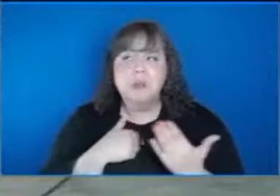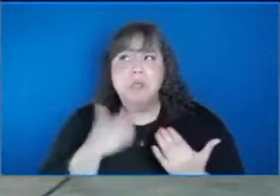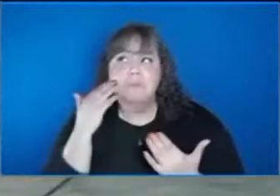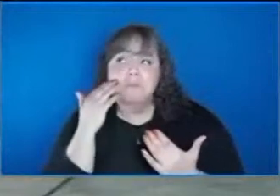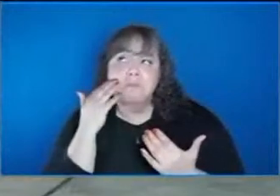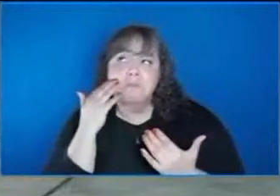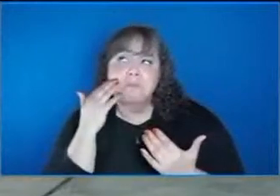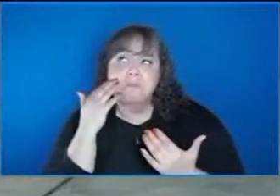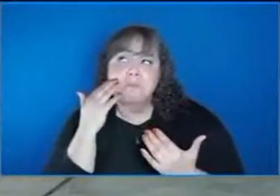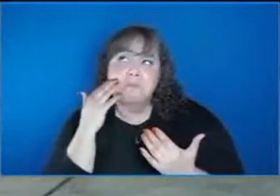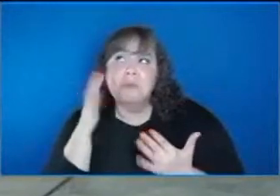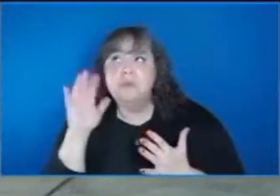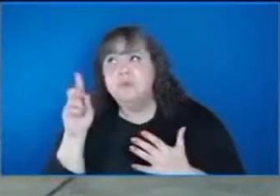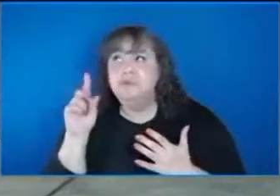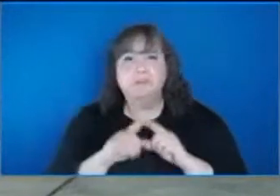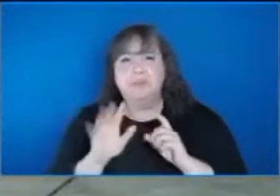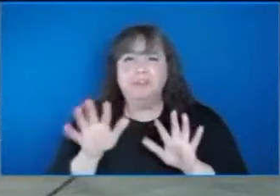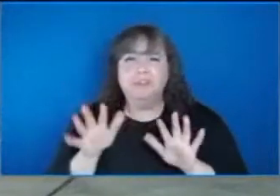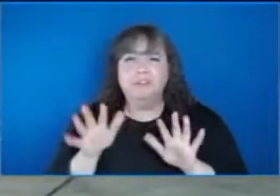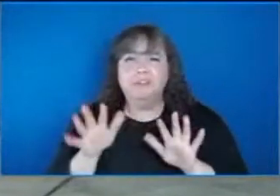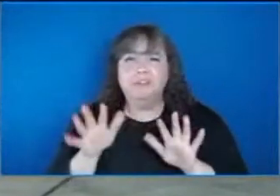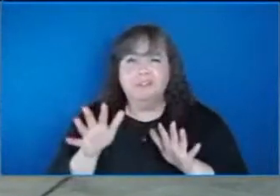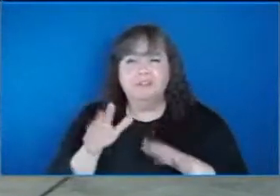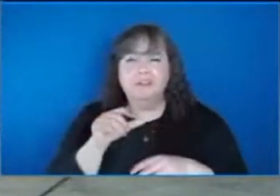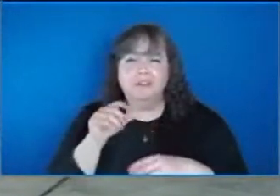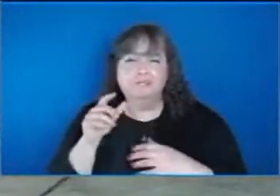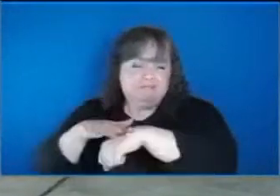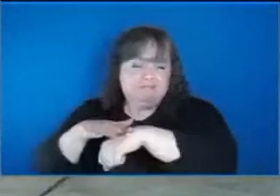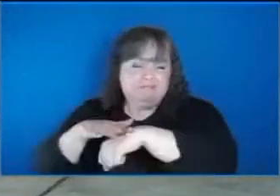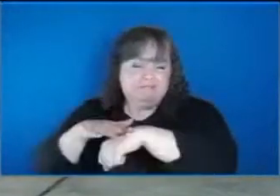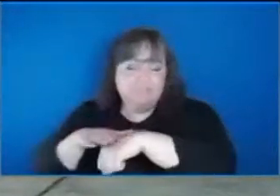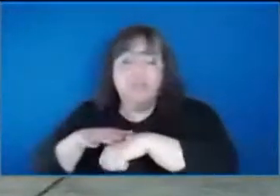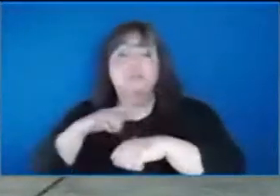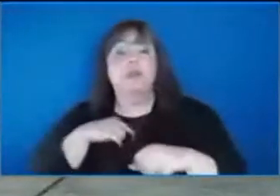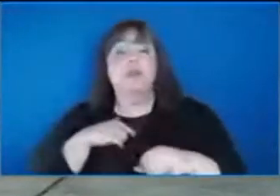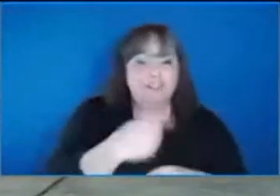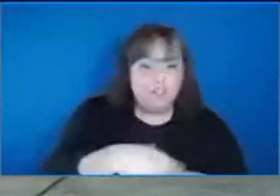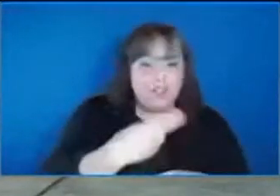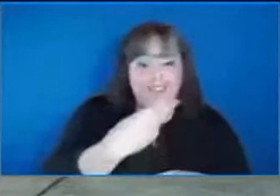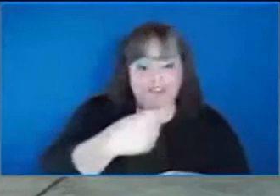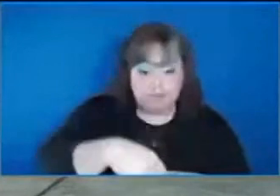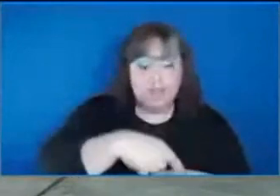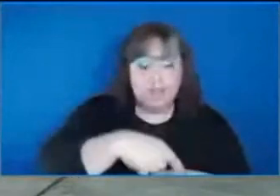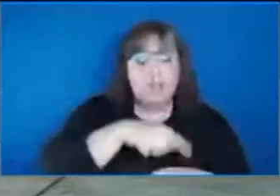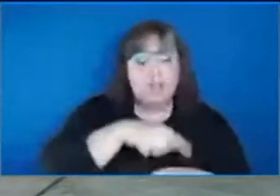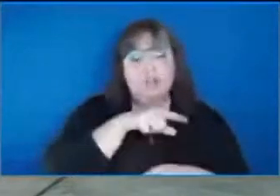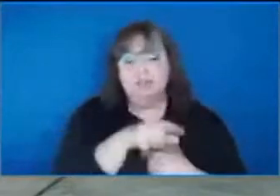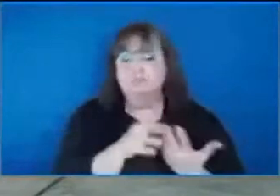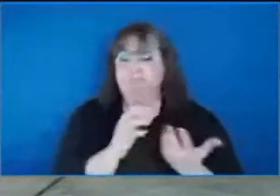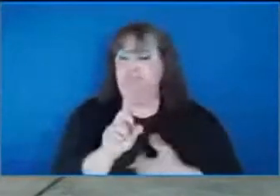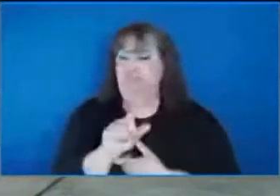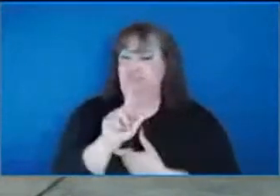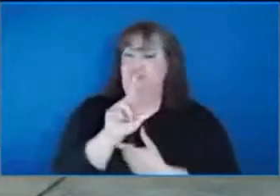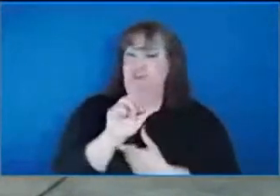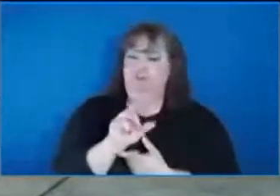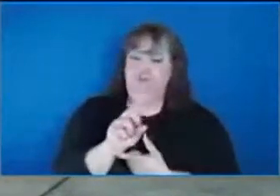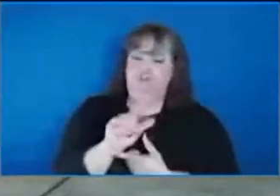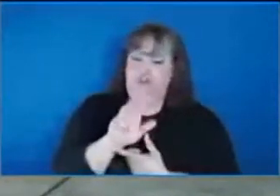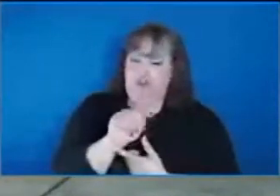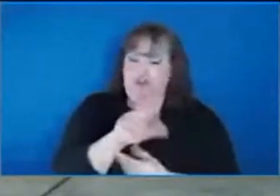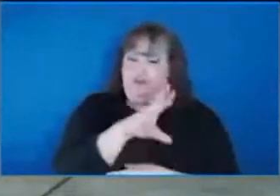role, DART is a part of my overall portfolio for planetary science. And when I look across our